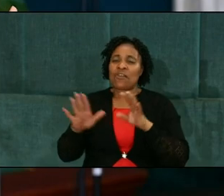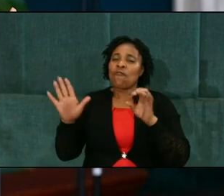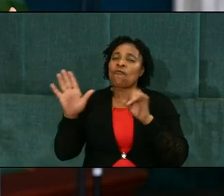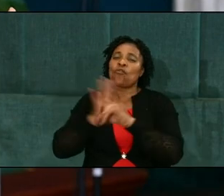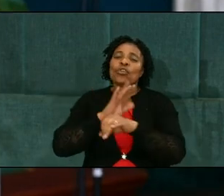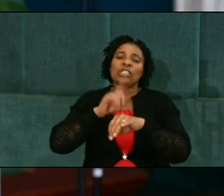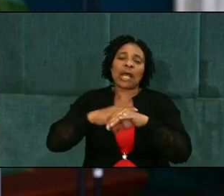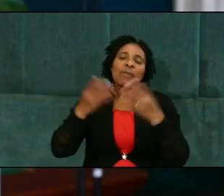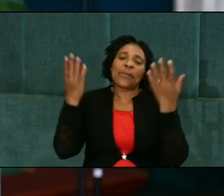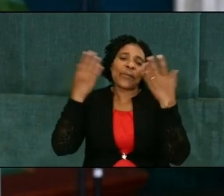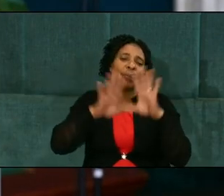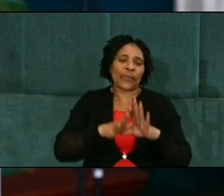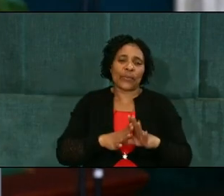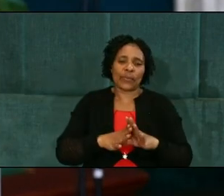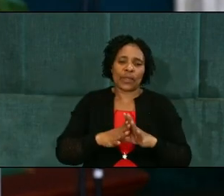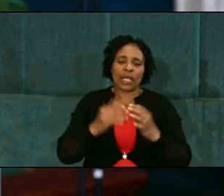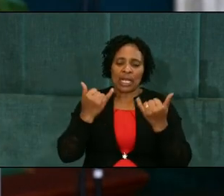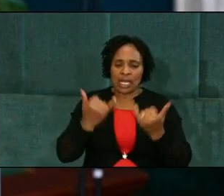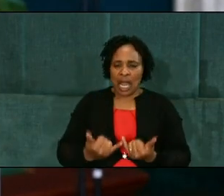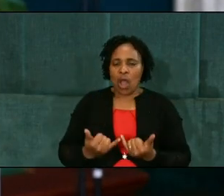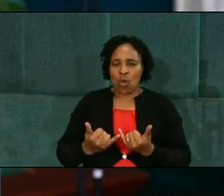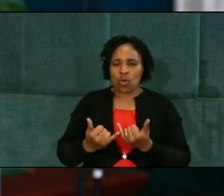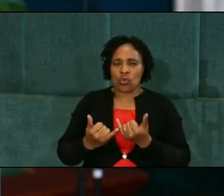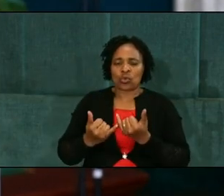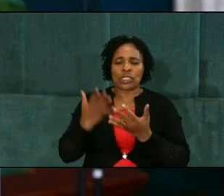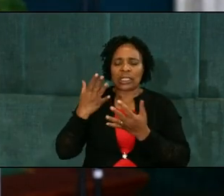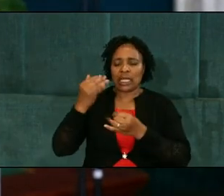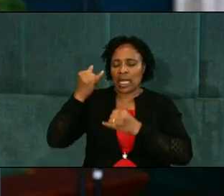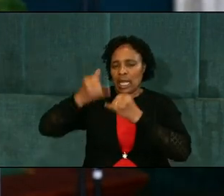gone. We're on the overtime on this match.